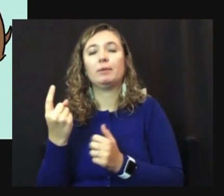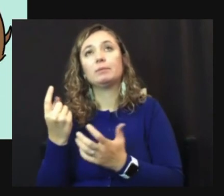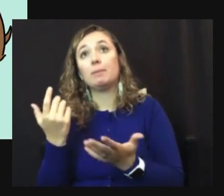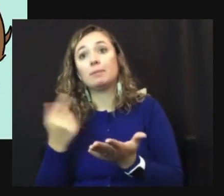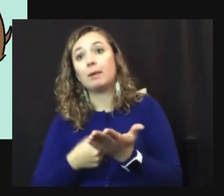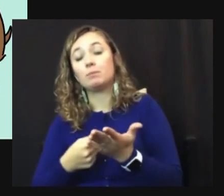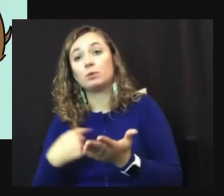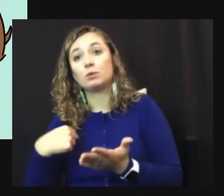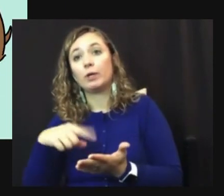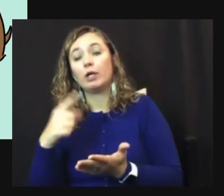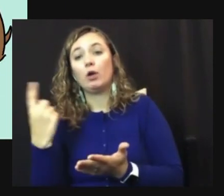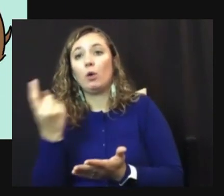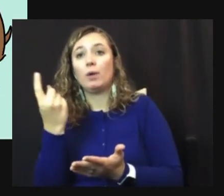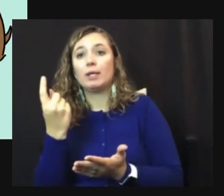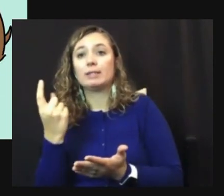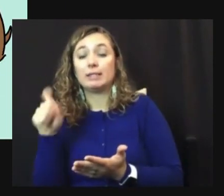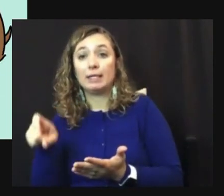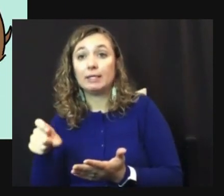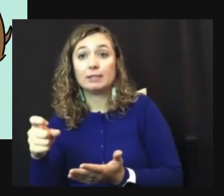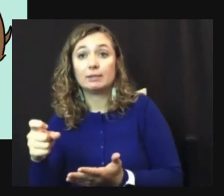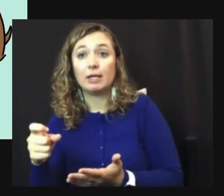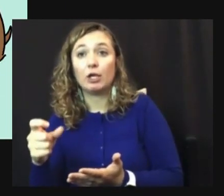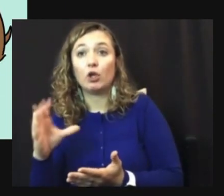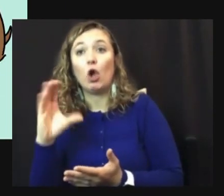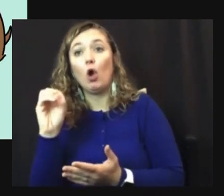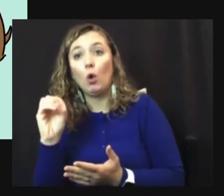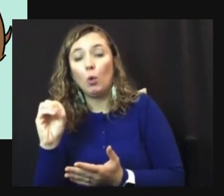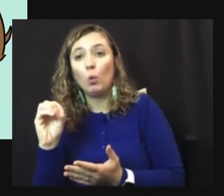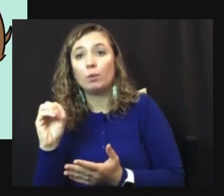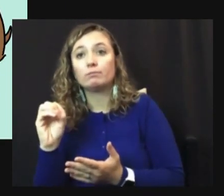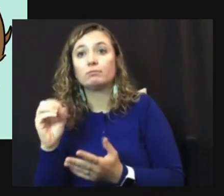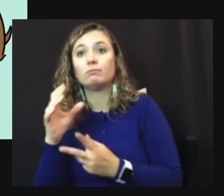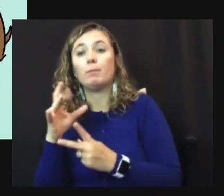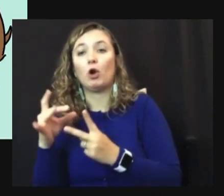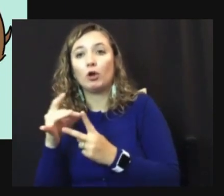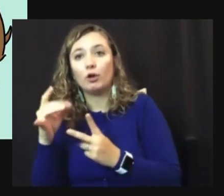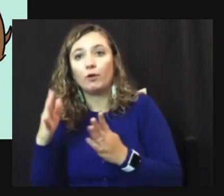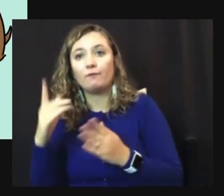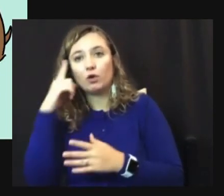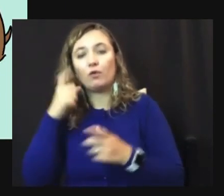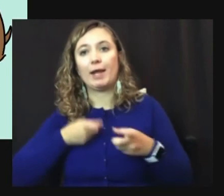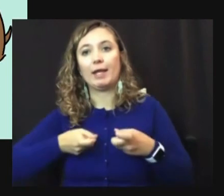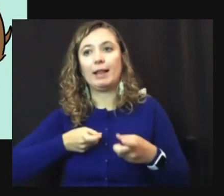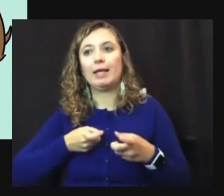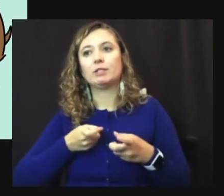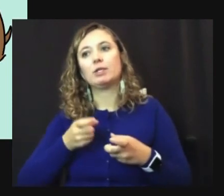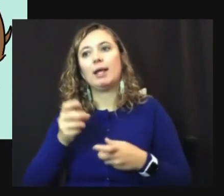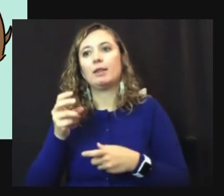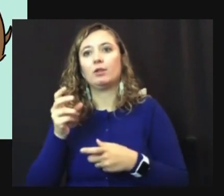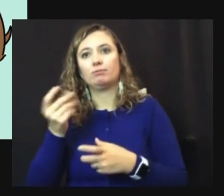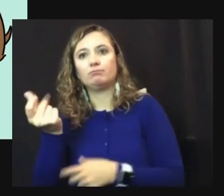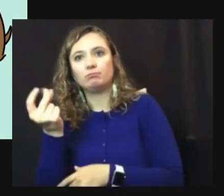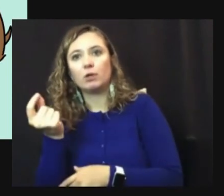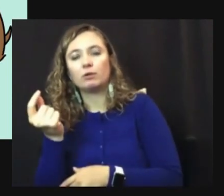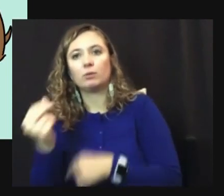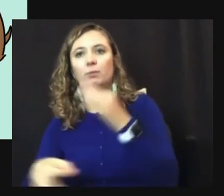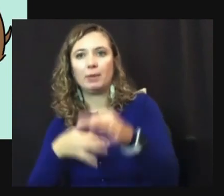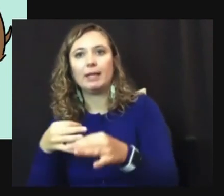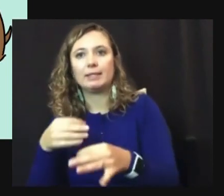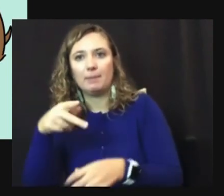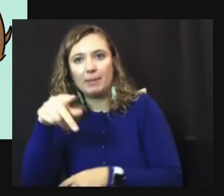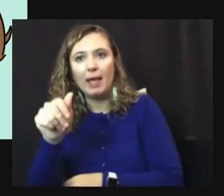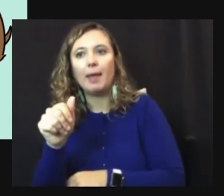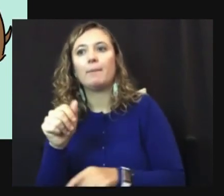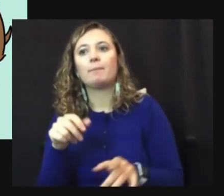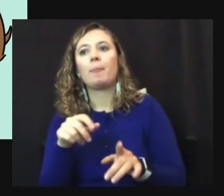be the co-regulator. Matty is working to make his PA a little bit redundant in that situation. At